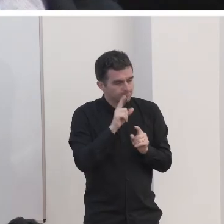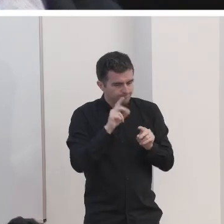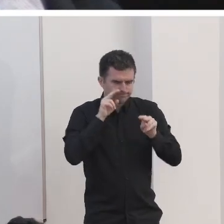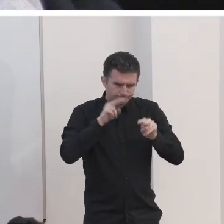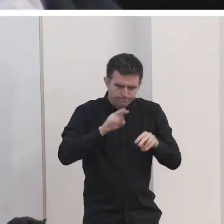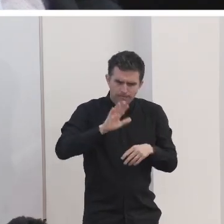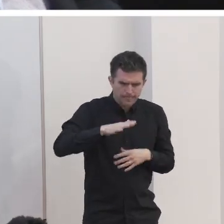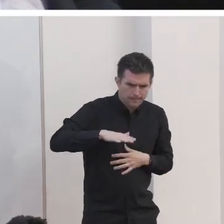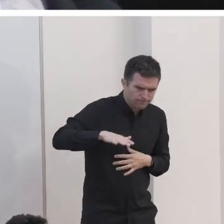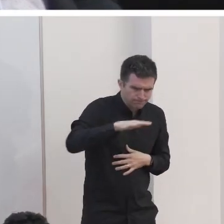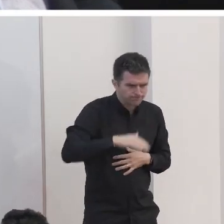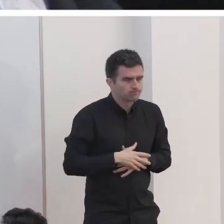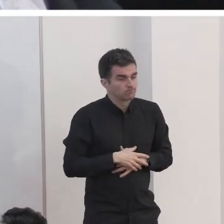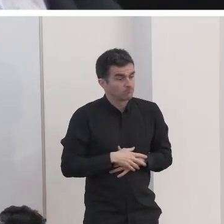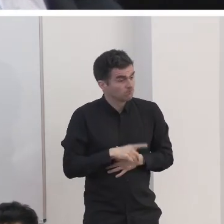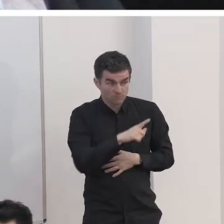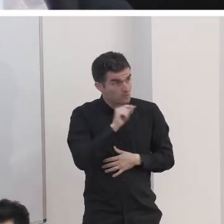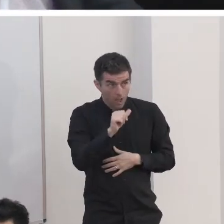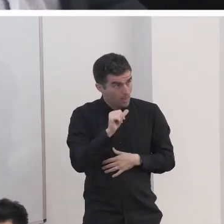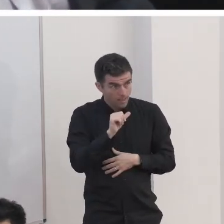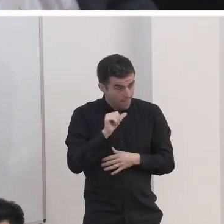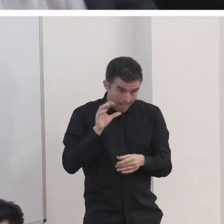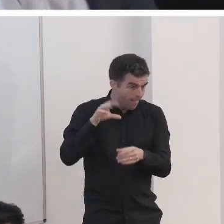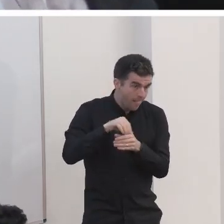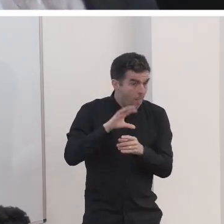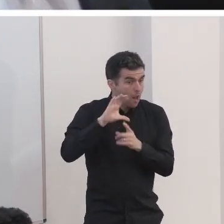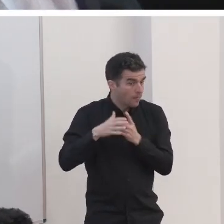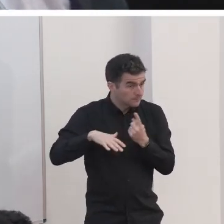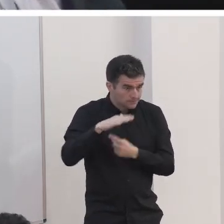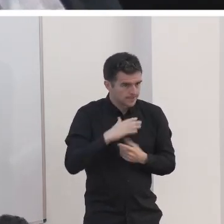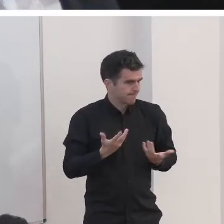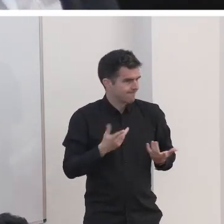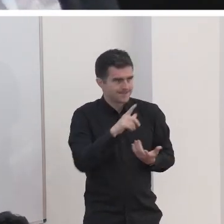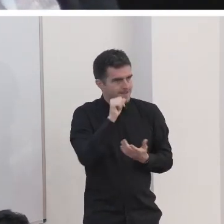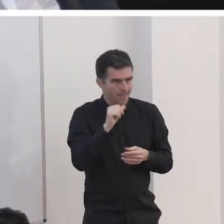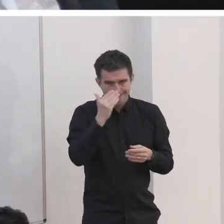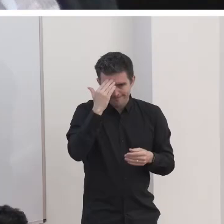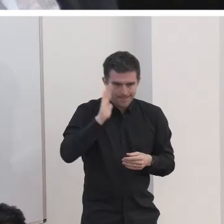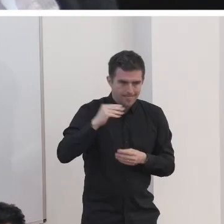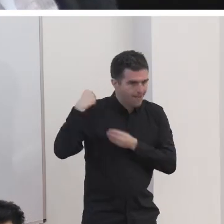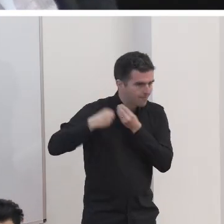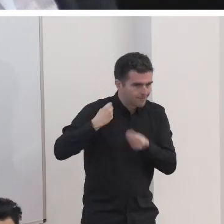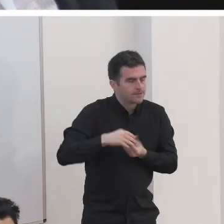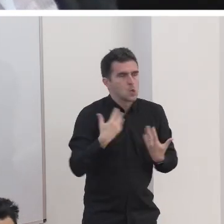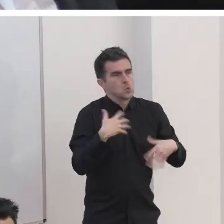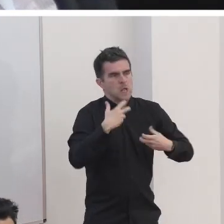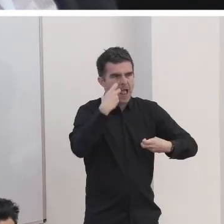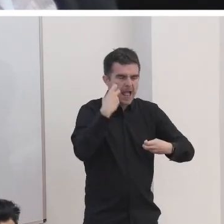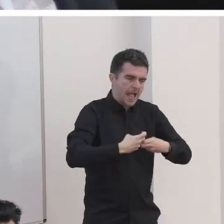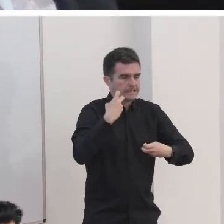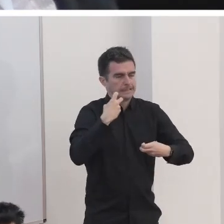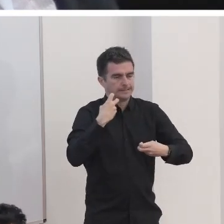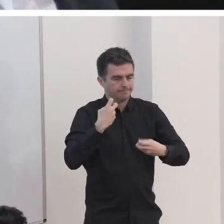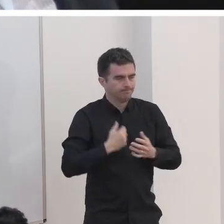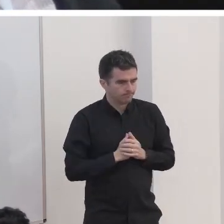in 2003, which is a bit controversial. They have some disagreement within the opposition and the government. But we are